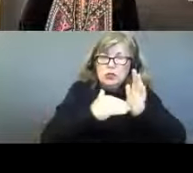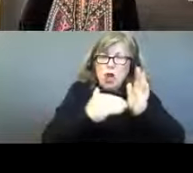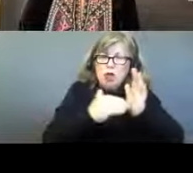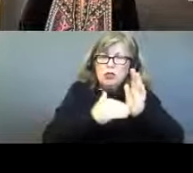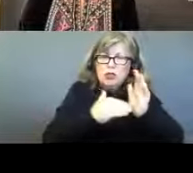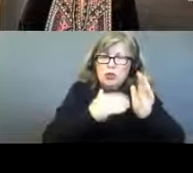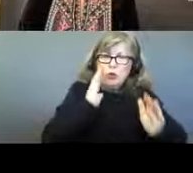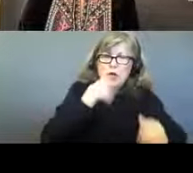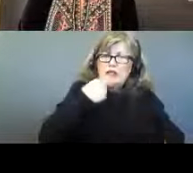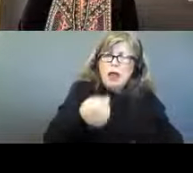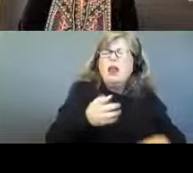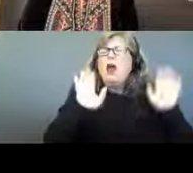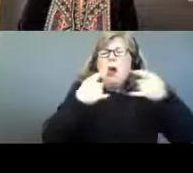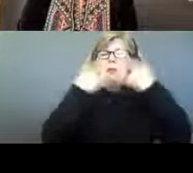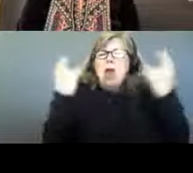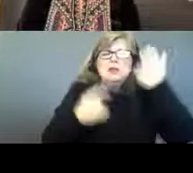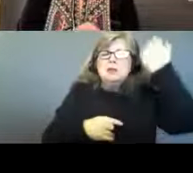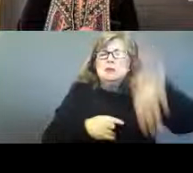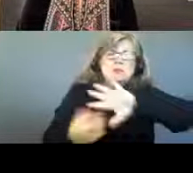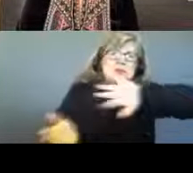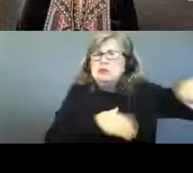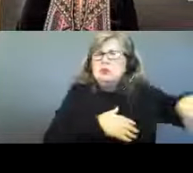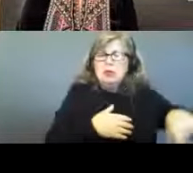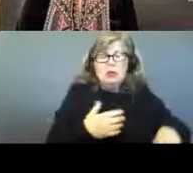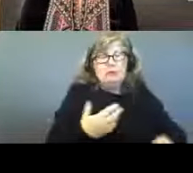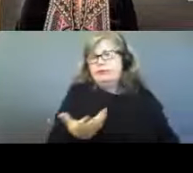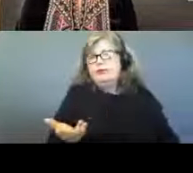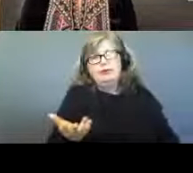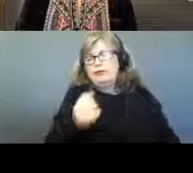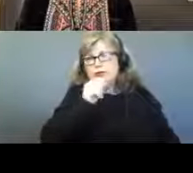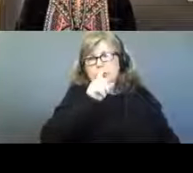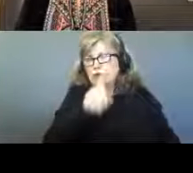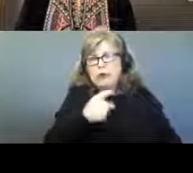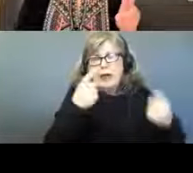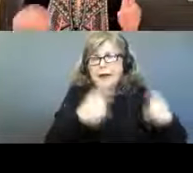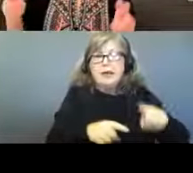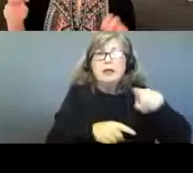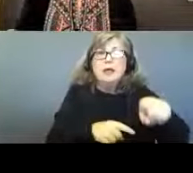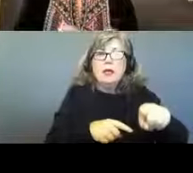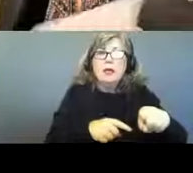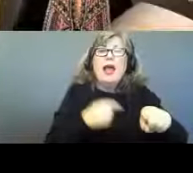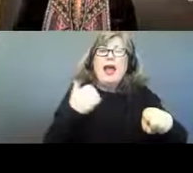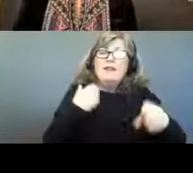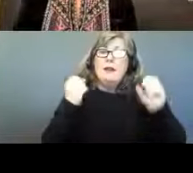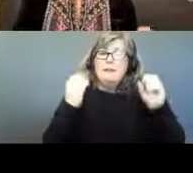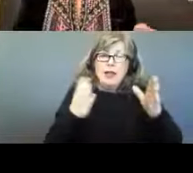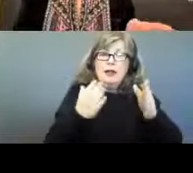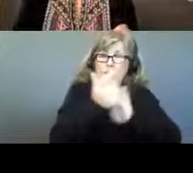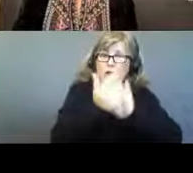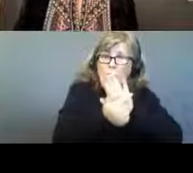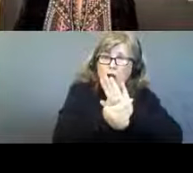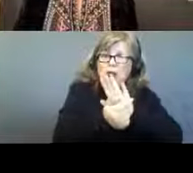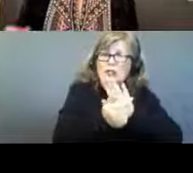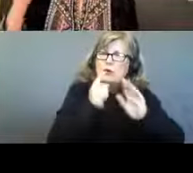to wear a mask during COVID-19. And let's face it, we have many, many laws that restrict our rights, from seatbelt